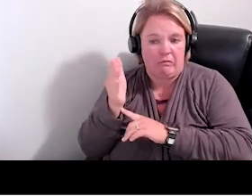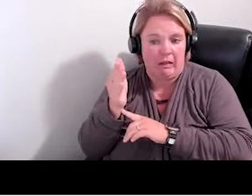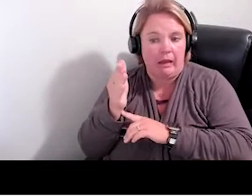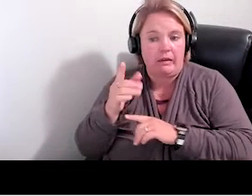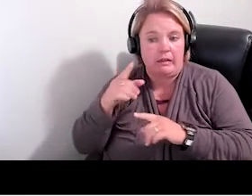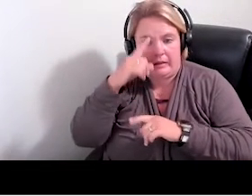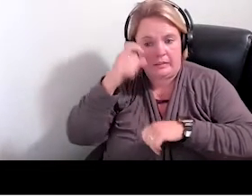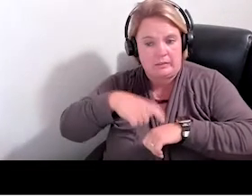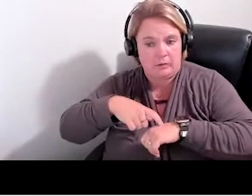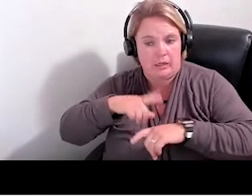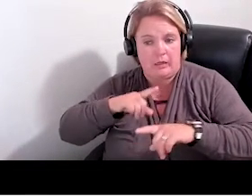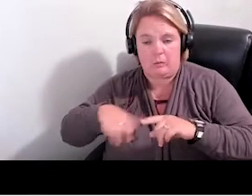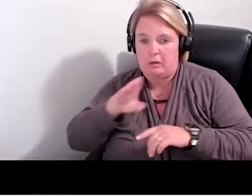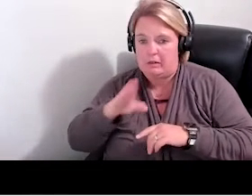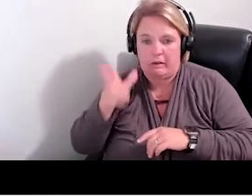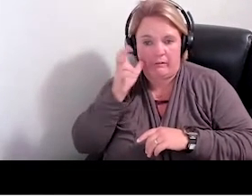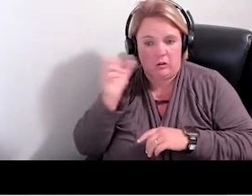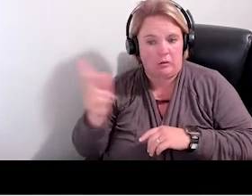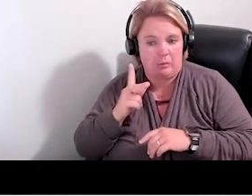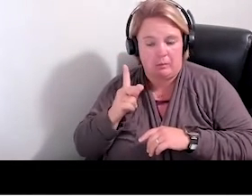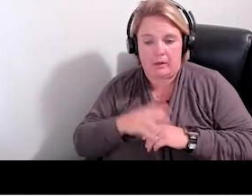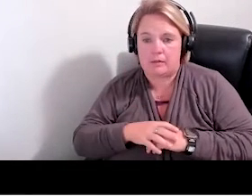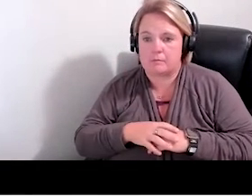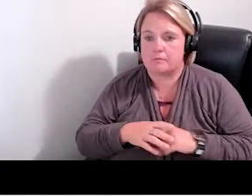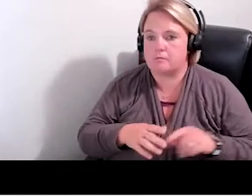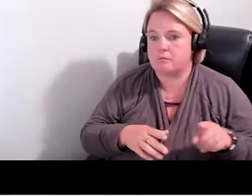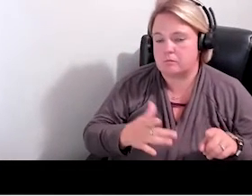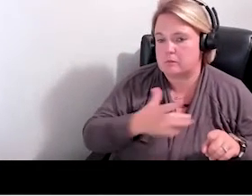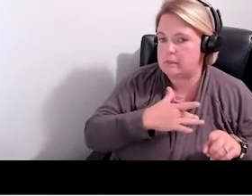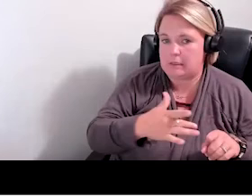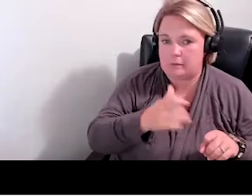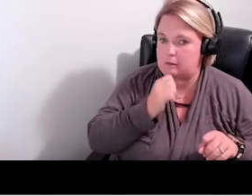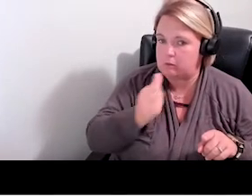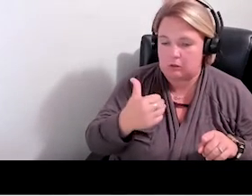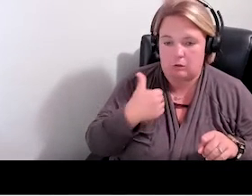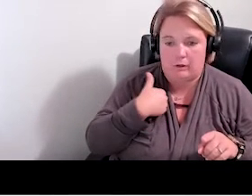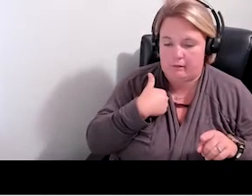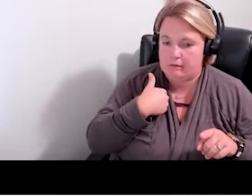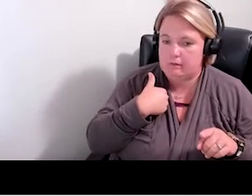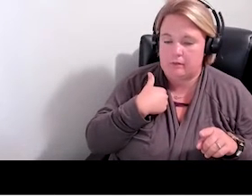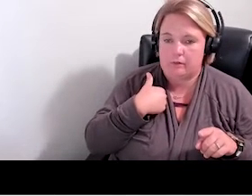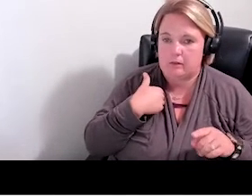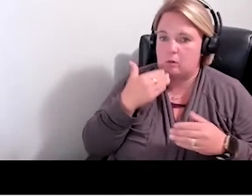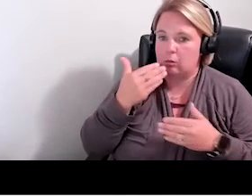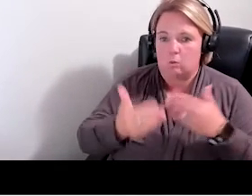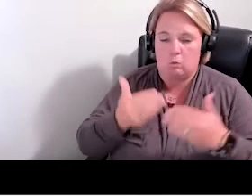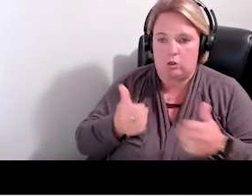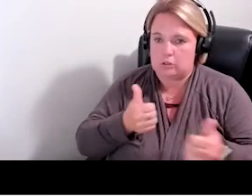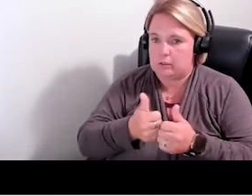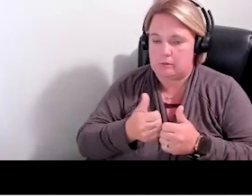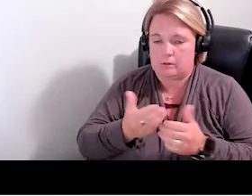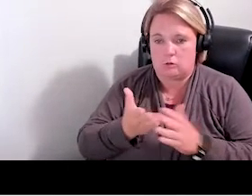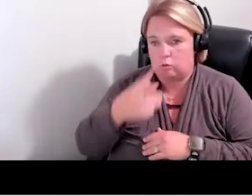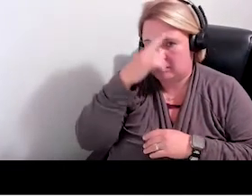one. We usually do not have, we do not have progress updates during the